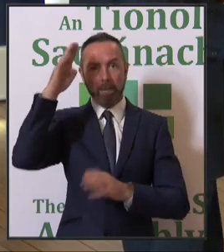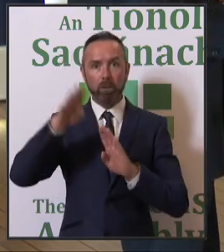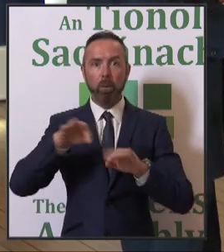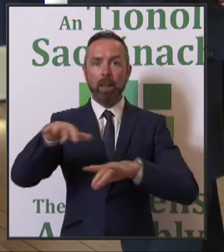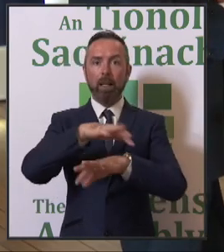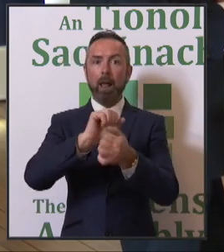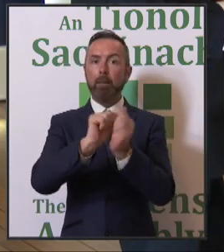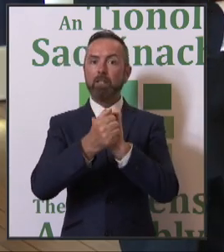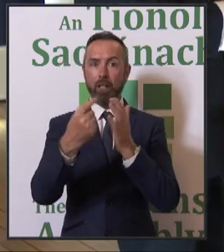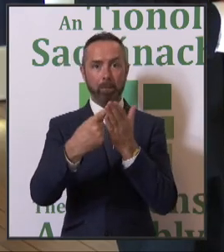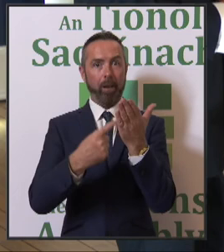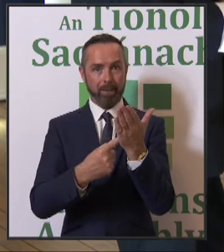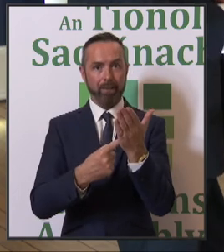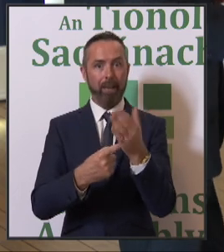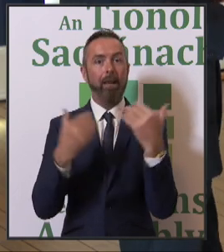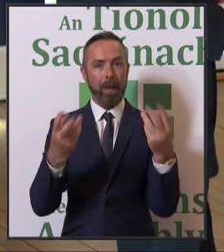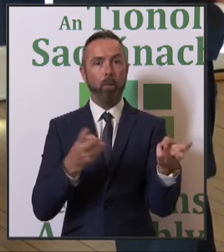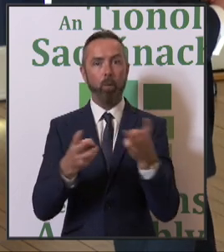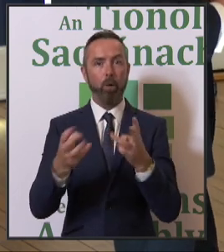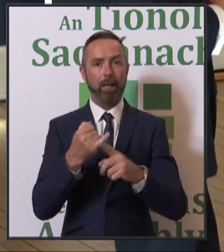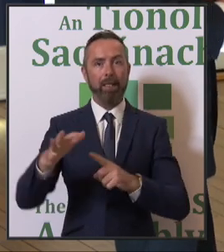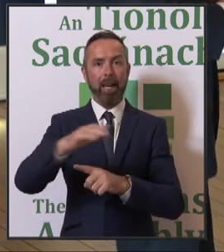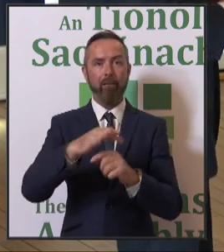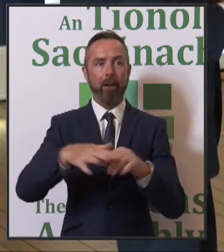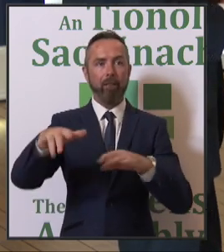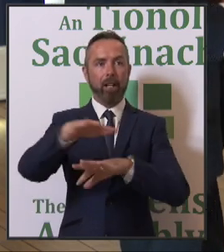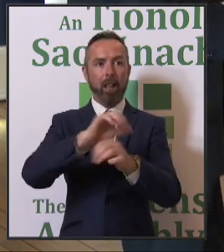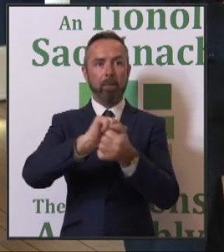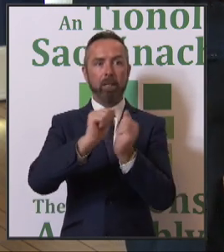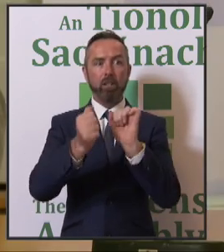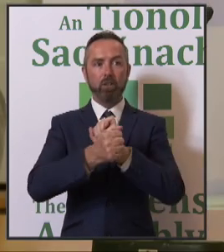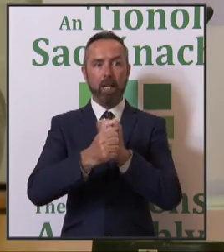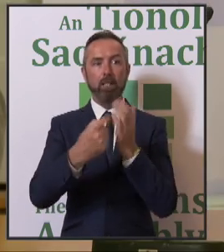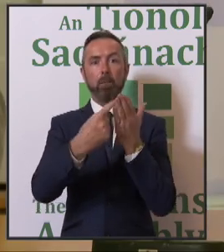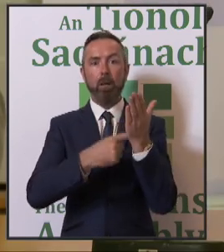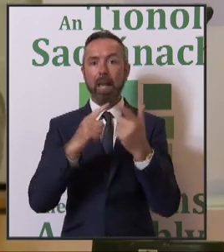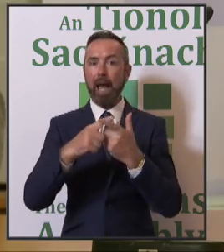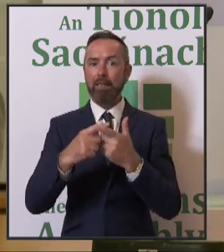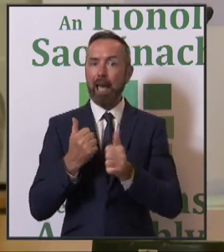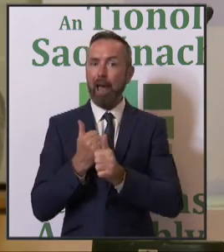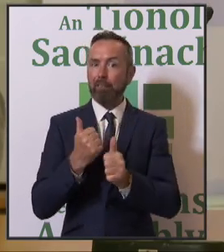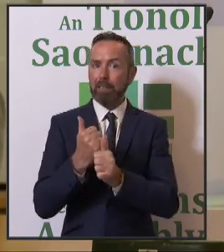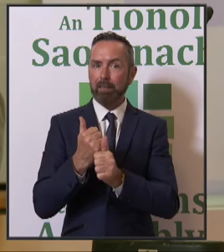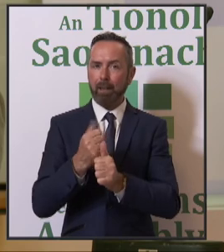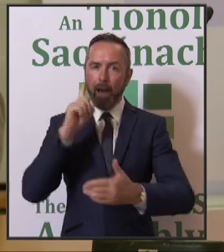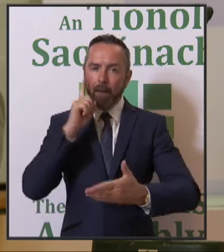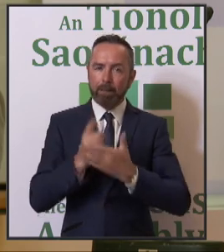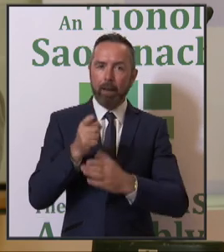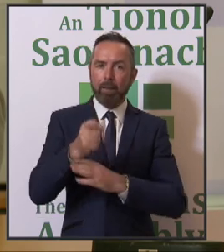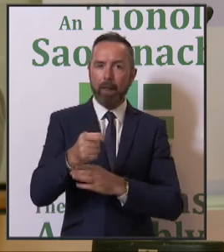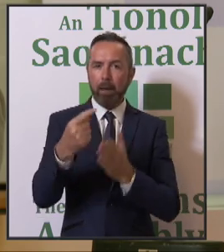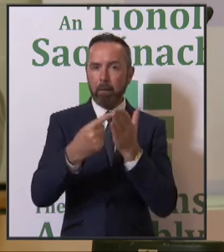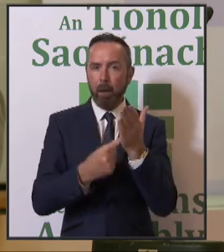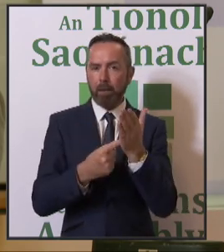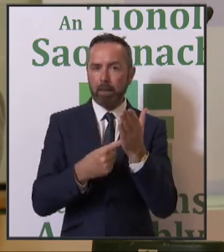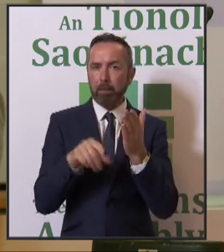change policy. And I'm now working in the area of climate change policy and advocacy. And the reason I chose policy is because I've